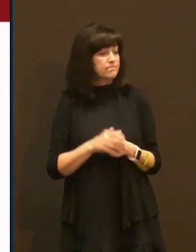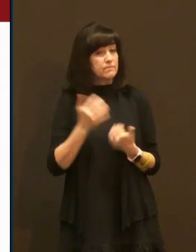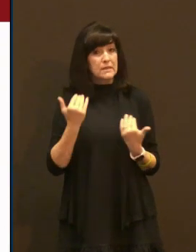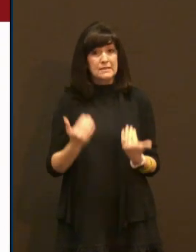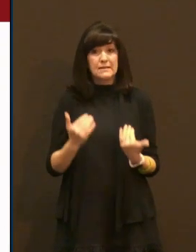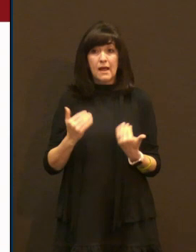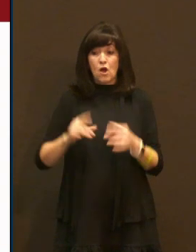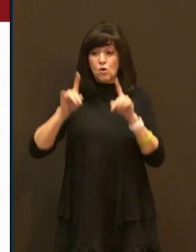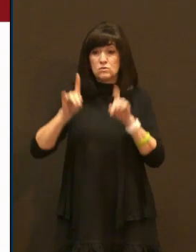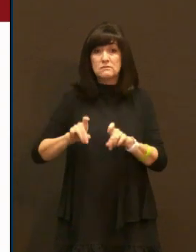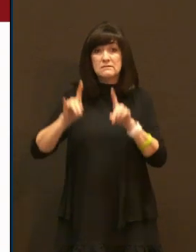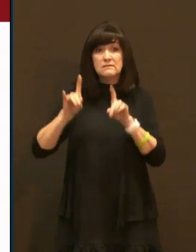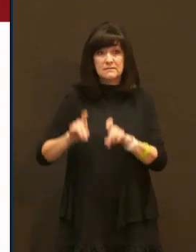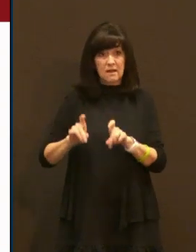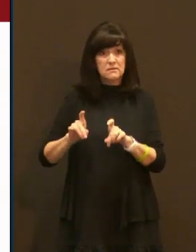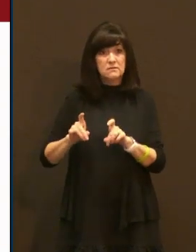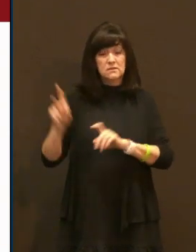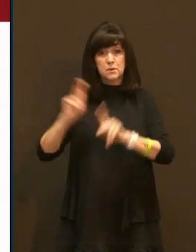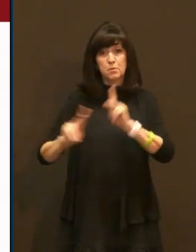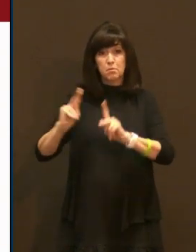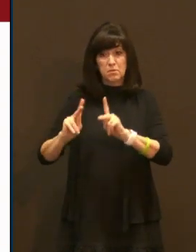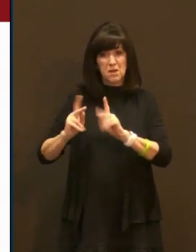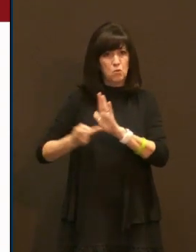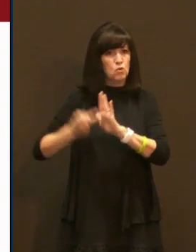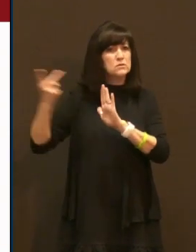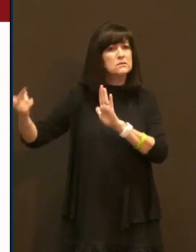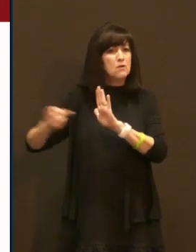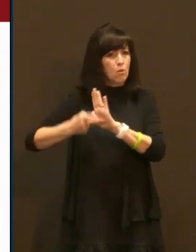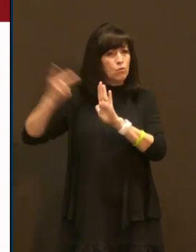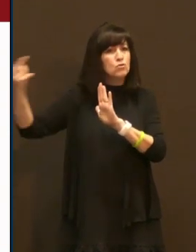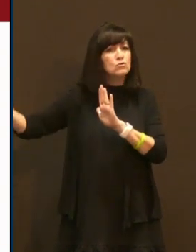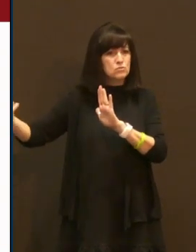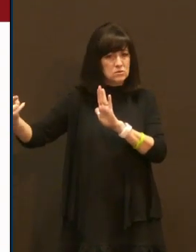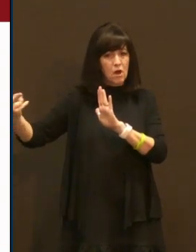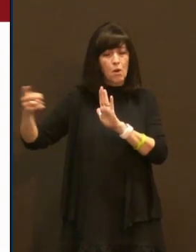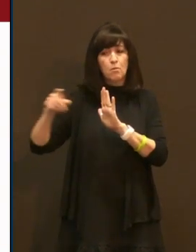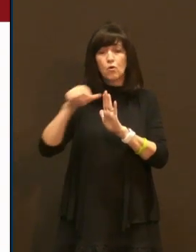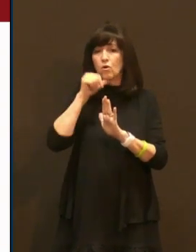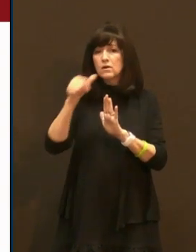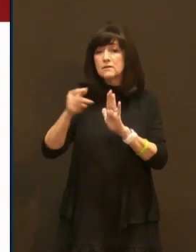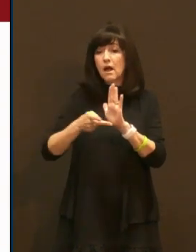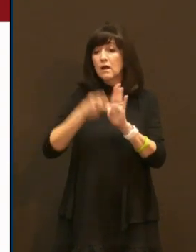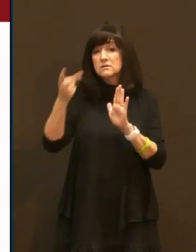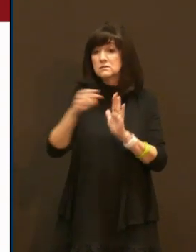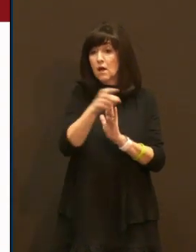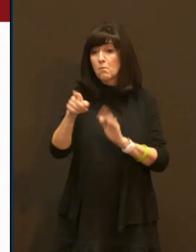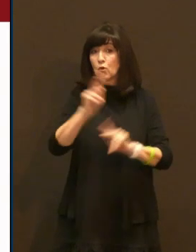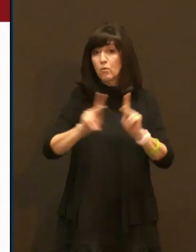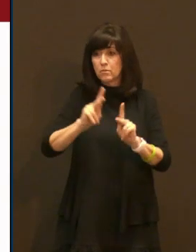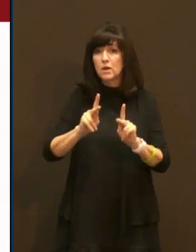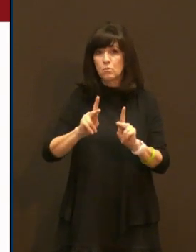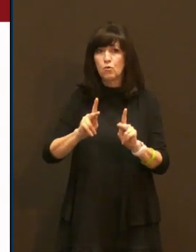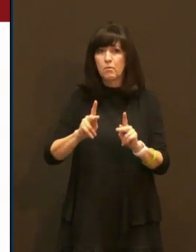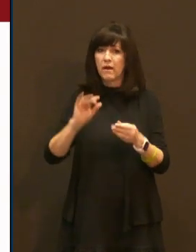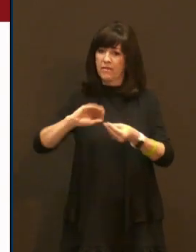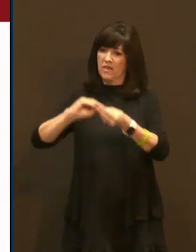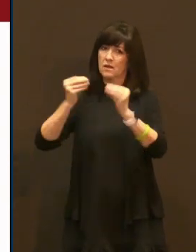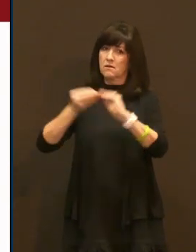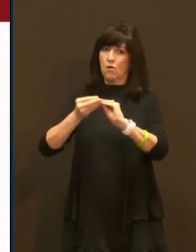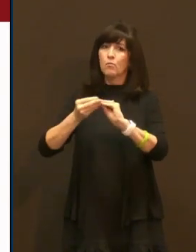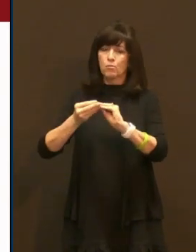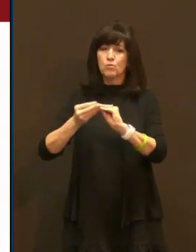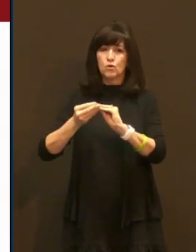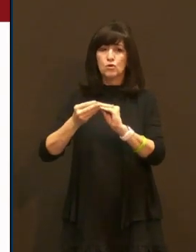on a week-to-week basis. And even though the percent positive is down, which is really a good sign,